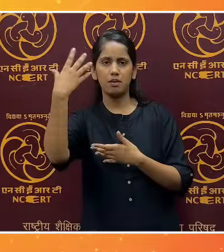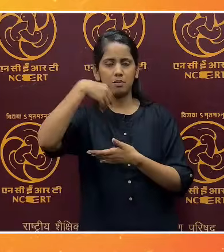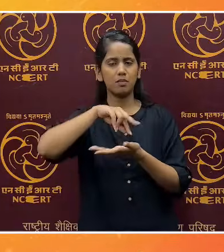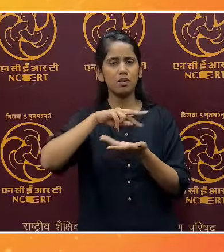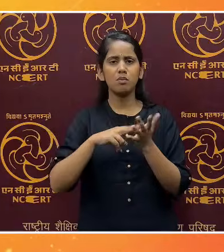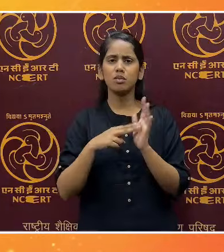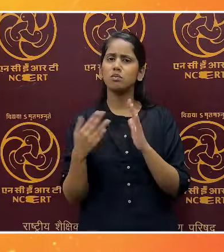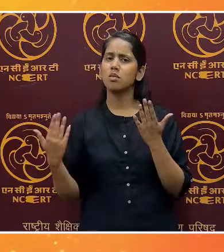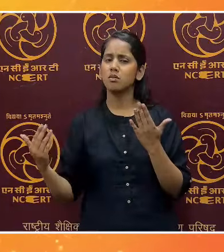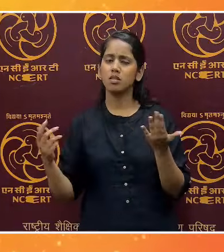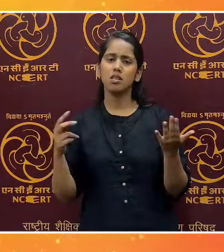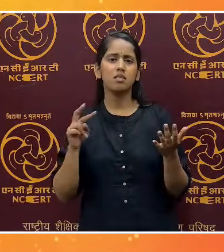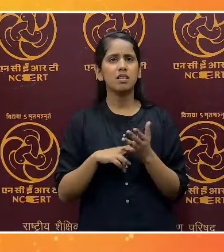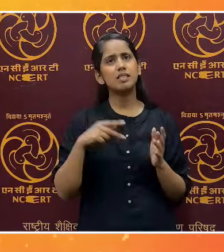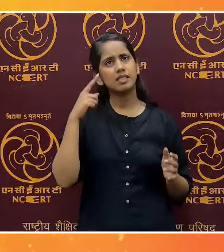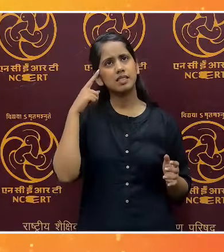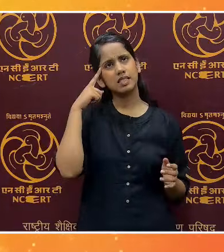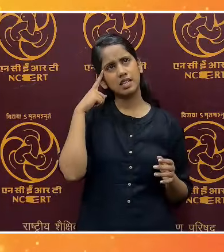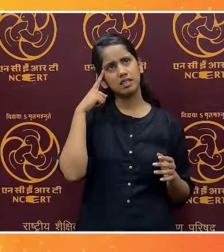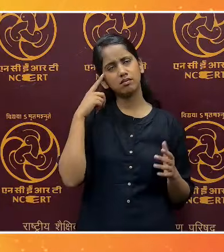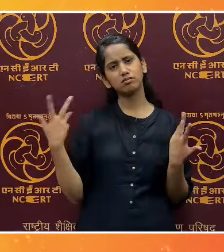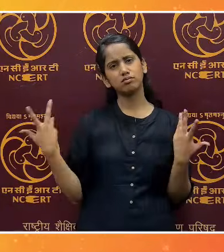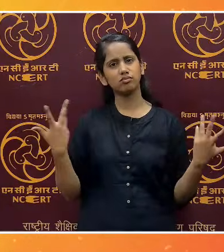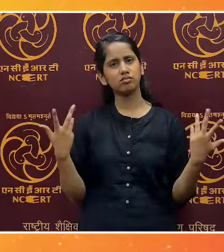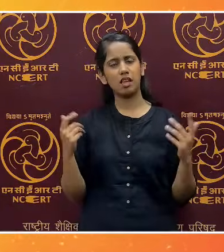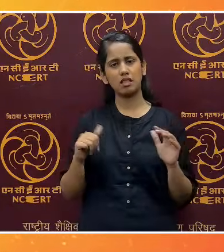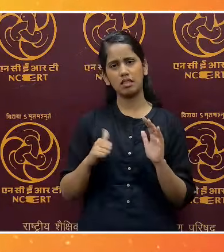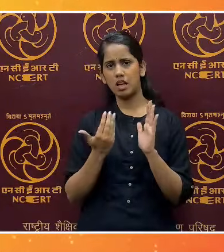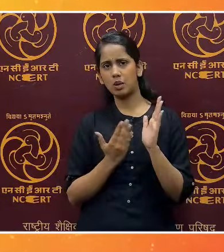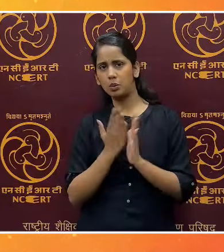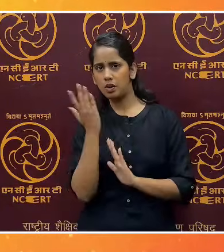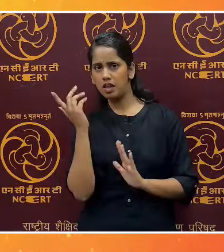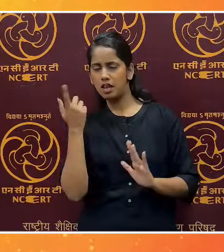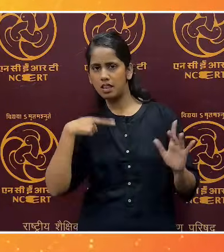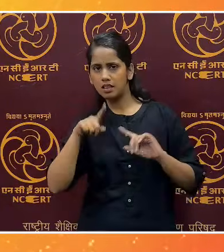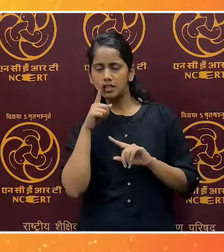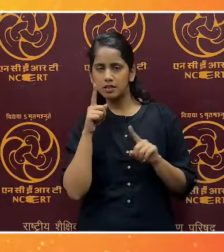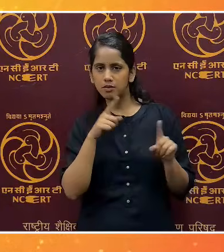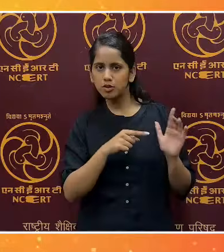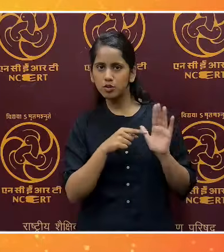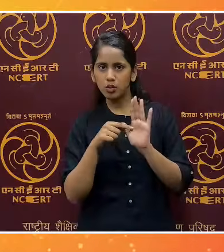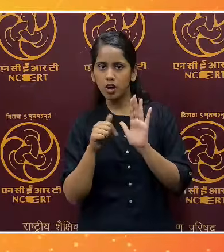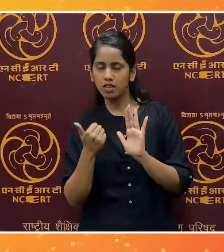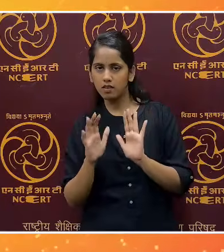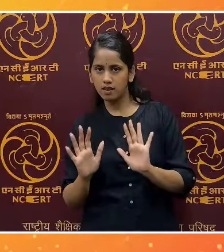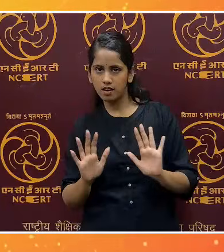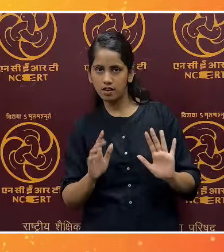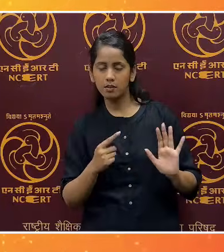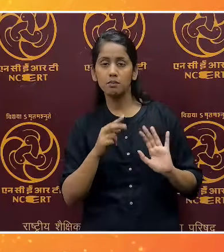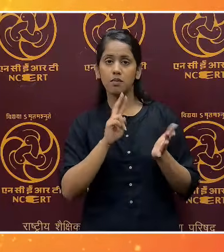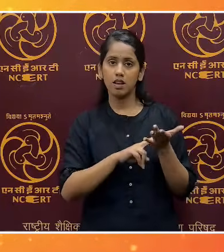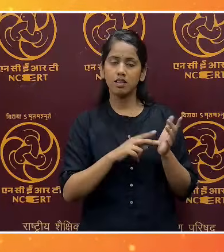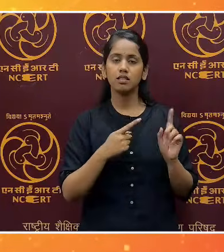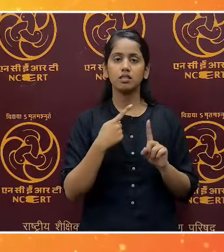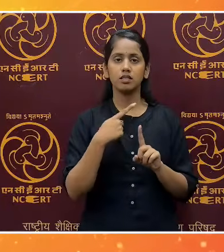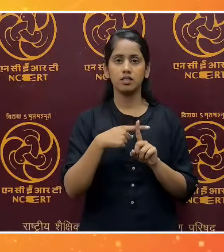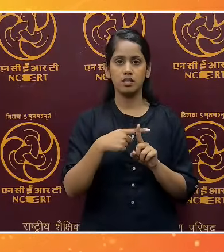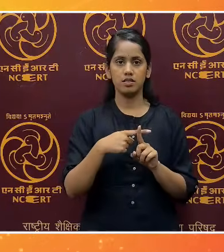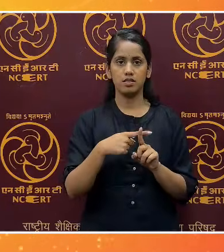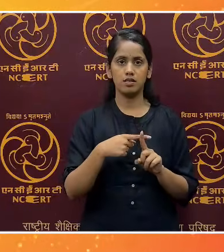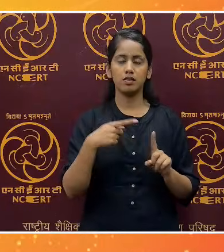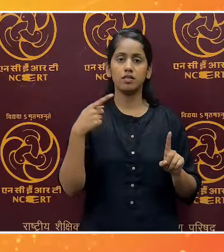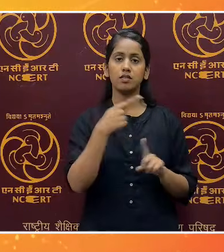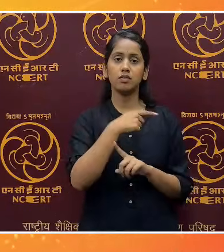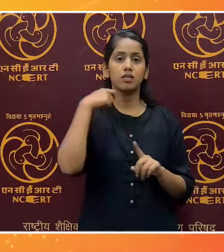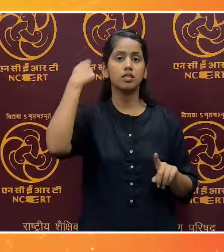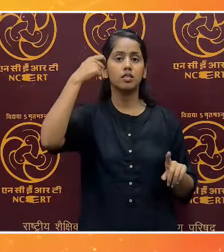Okay. So I don't think there is another way of showing this kind of content. And this is from this